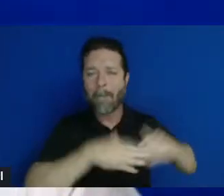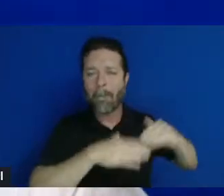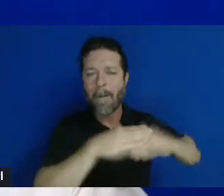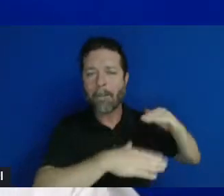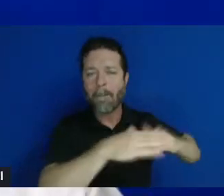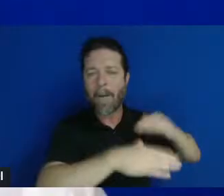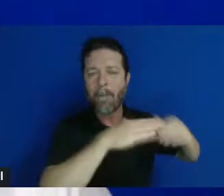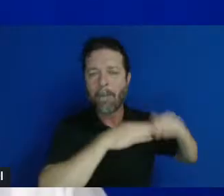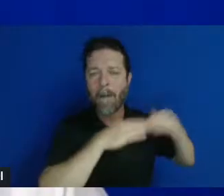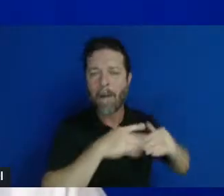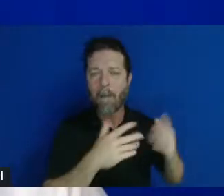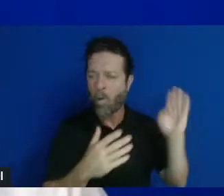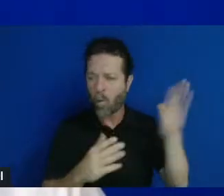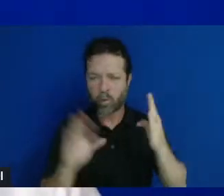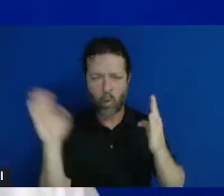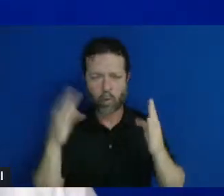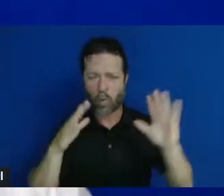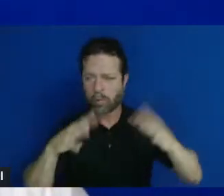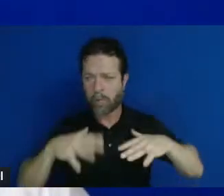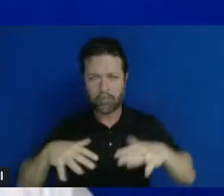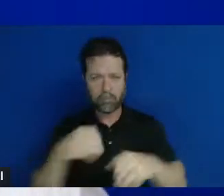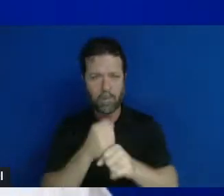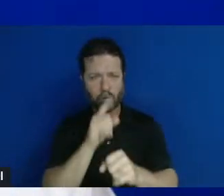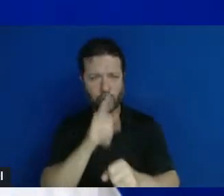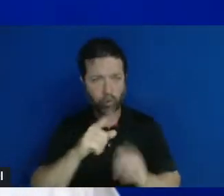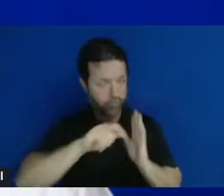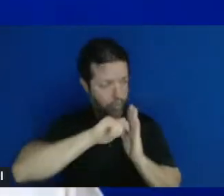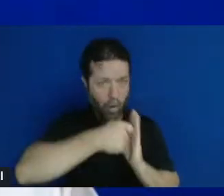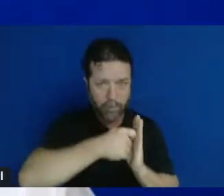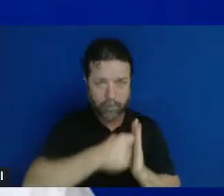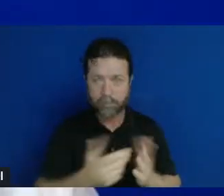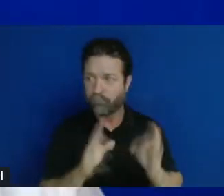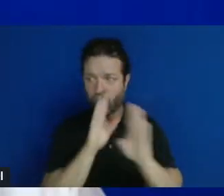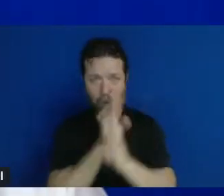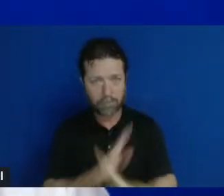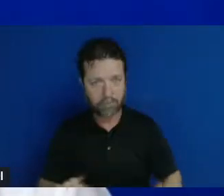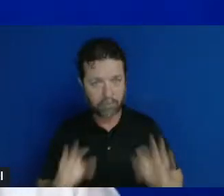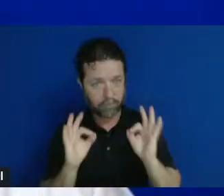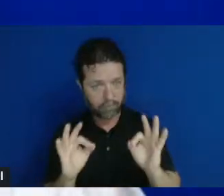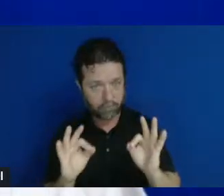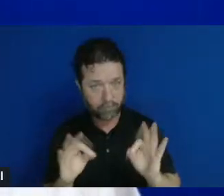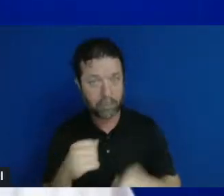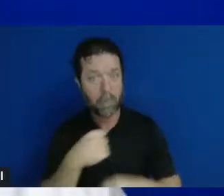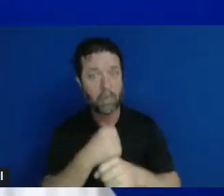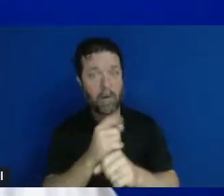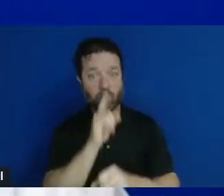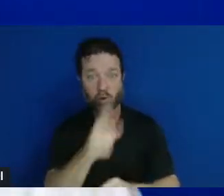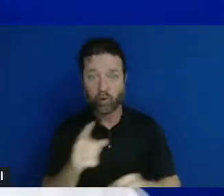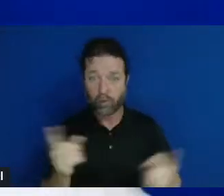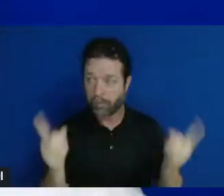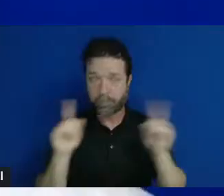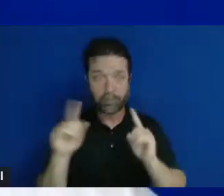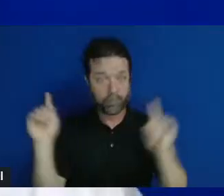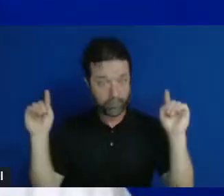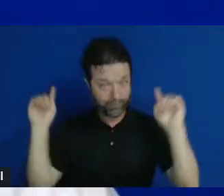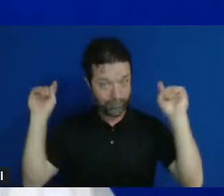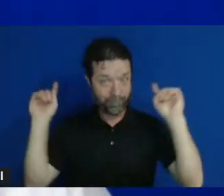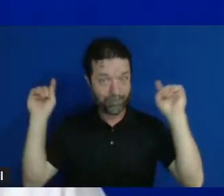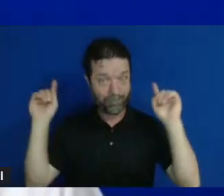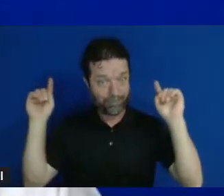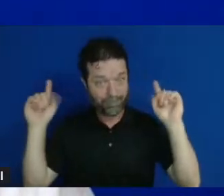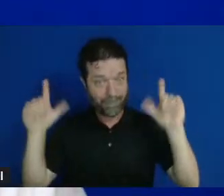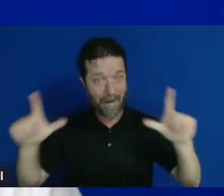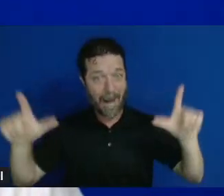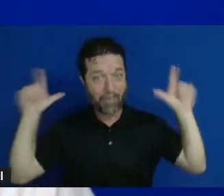make sure that they are locked, make sure that the backdrop is free of creases, that it is clean and free of creases